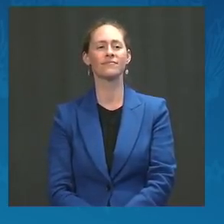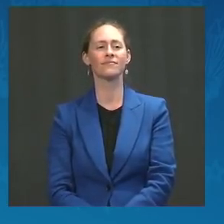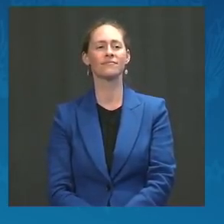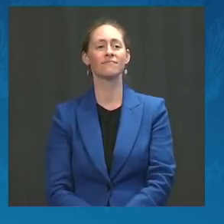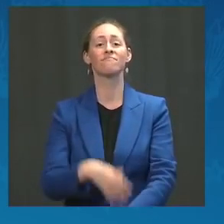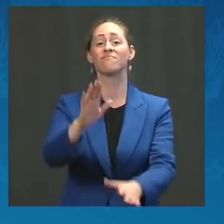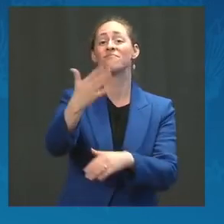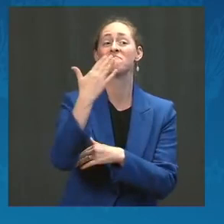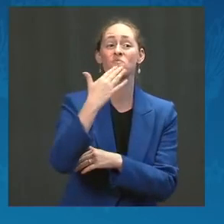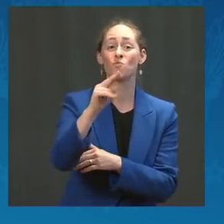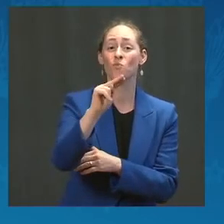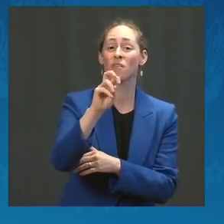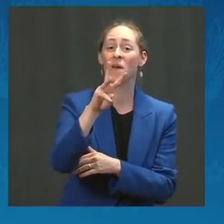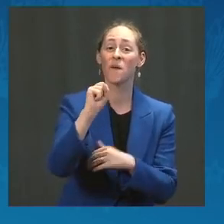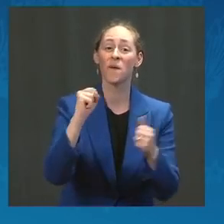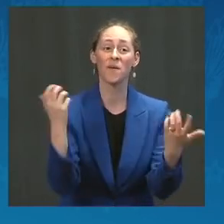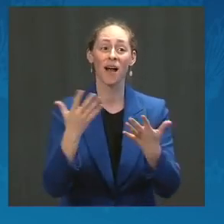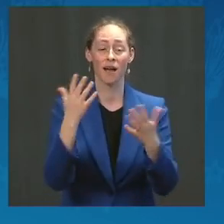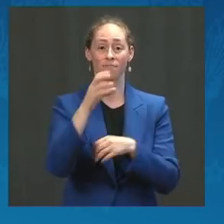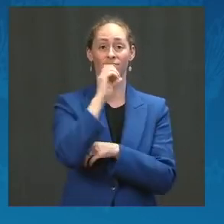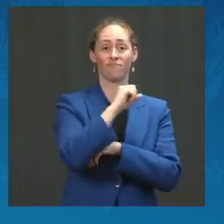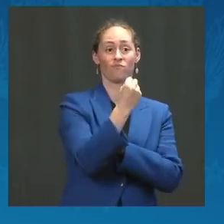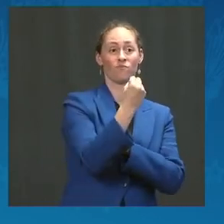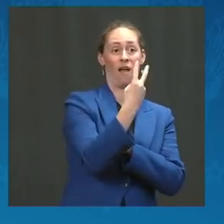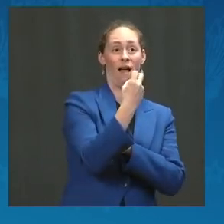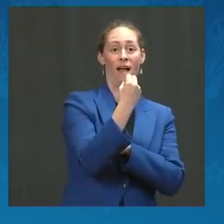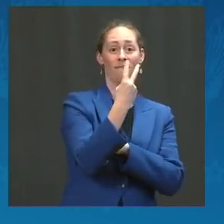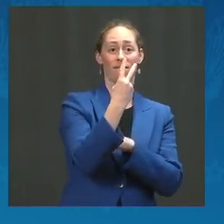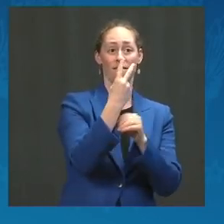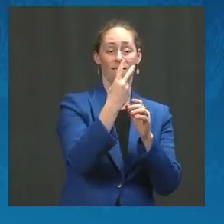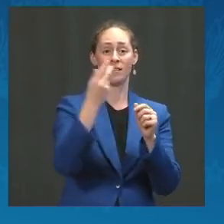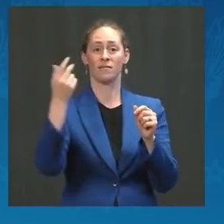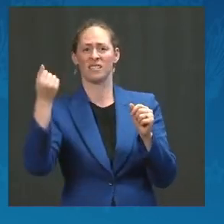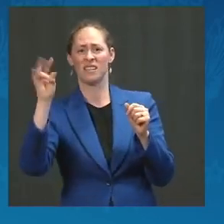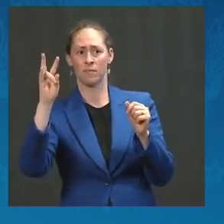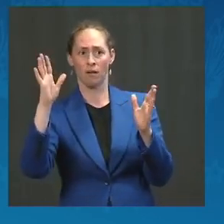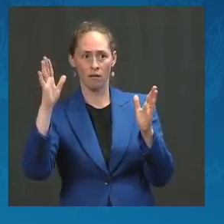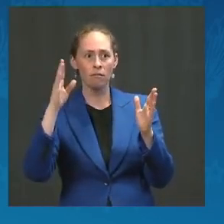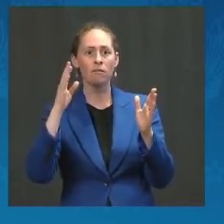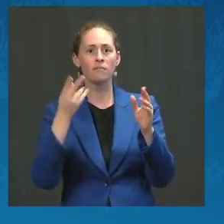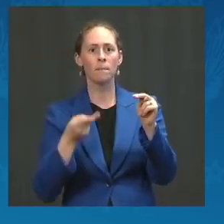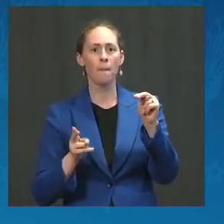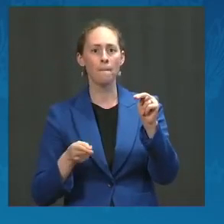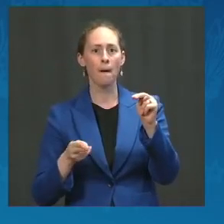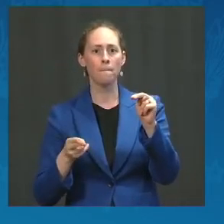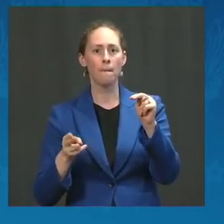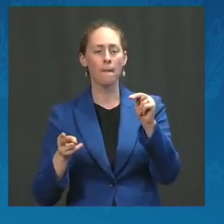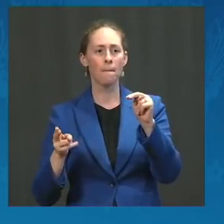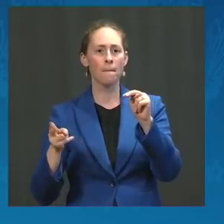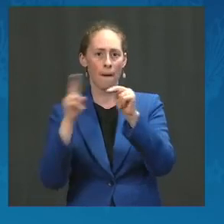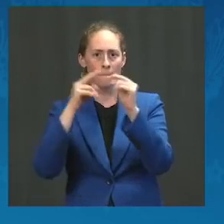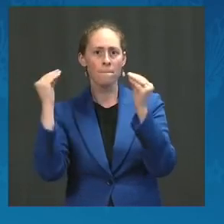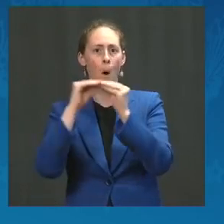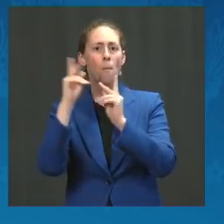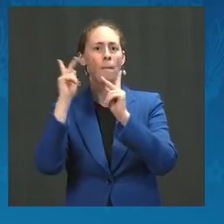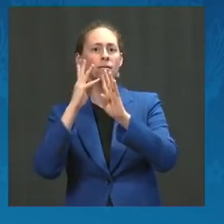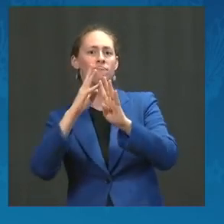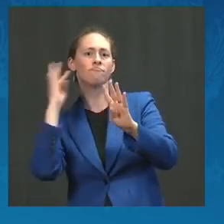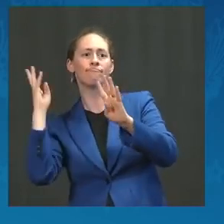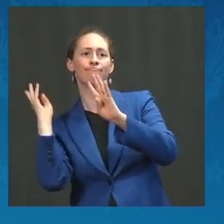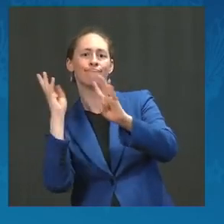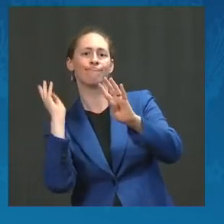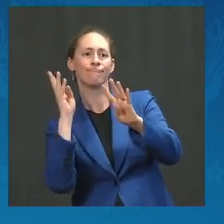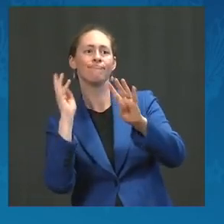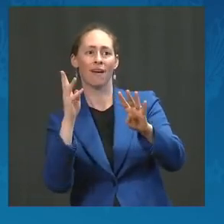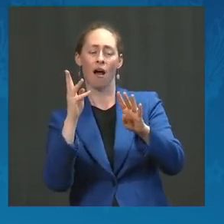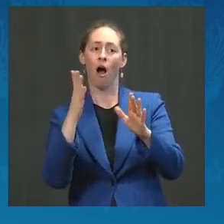vaccinated increase 22% per day. Today, I'm asking school districts to host one